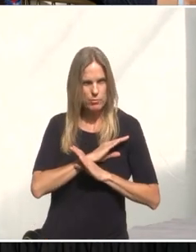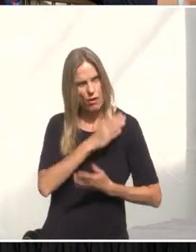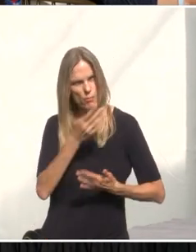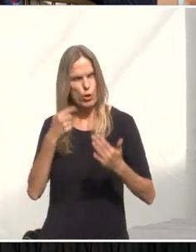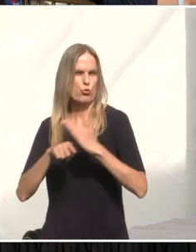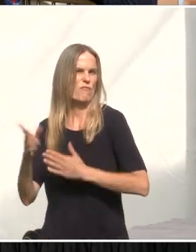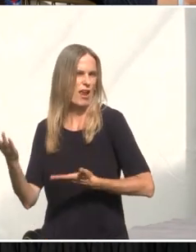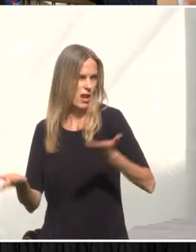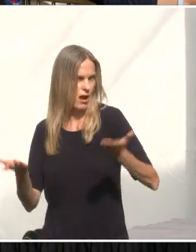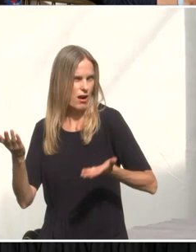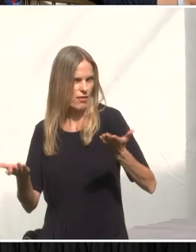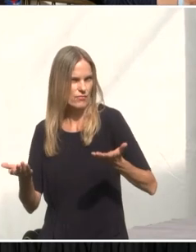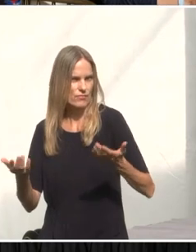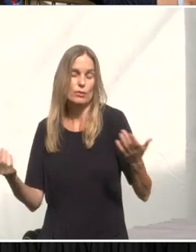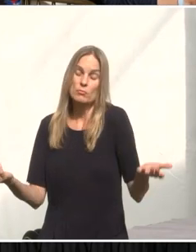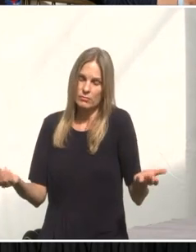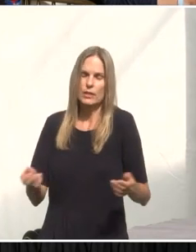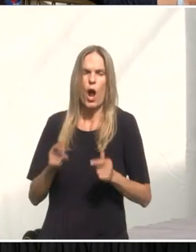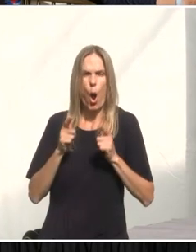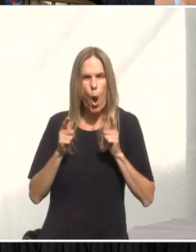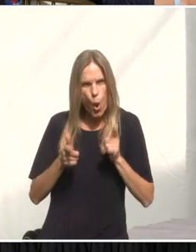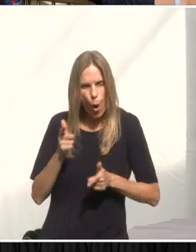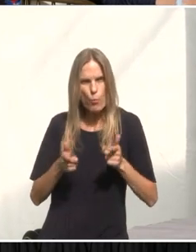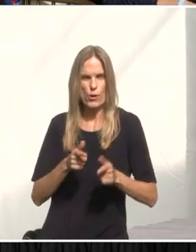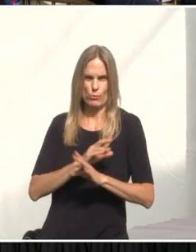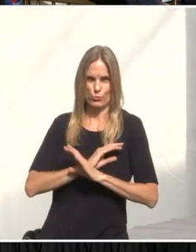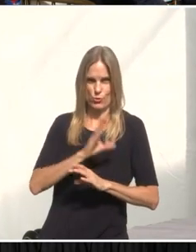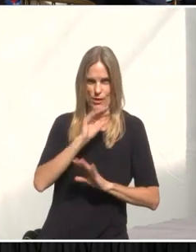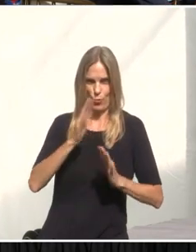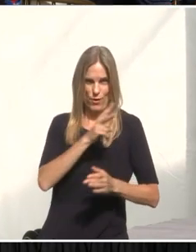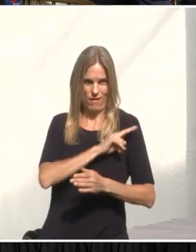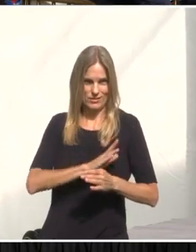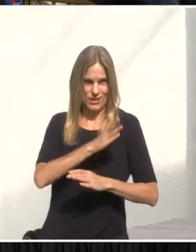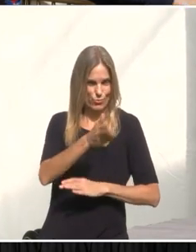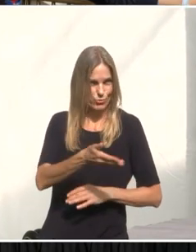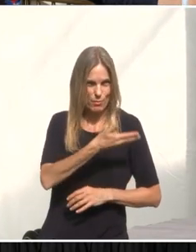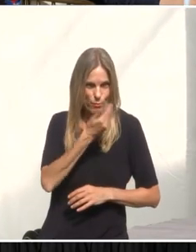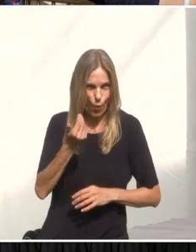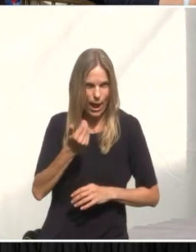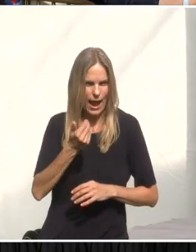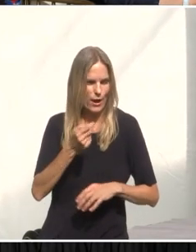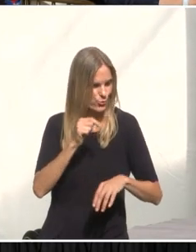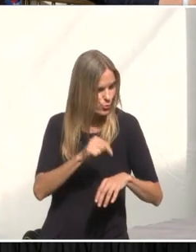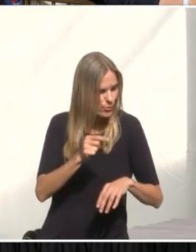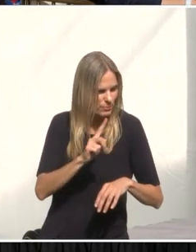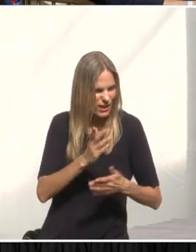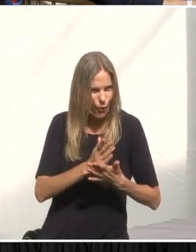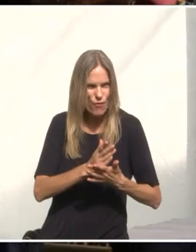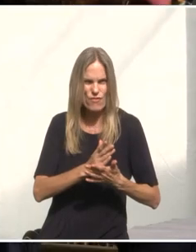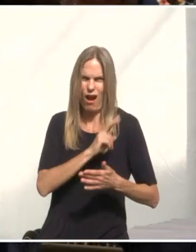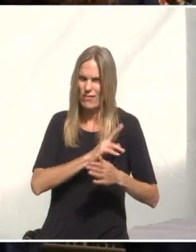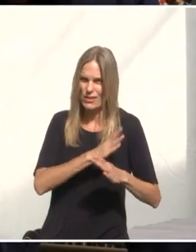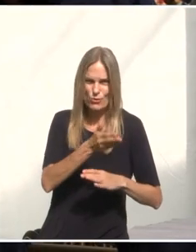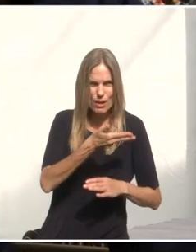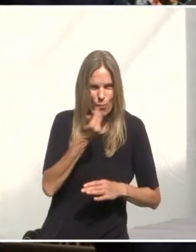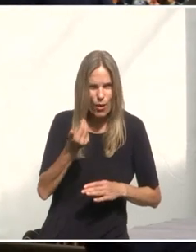die. Of course we can die. I mean, if you don't go to the doctor when you are feeling ill, it may be a very serious